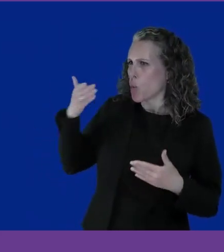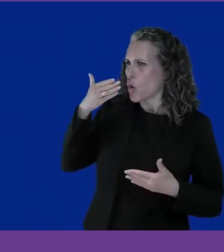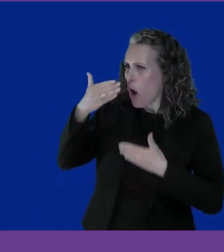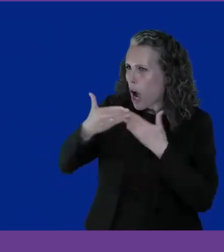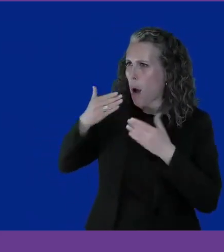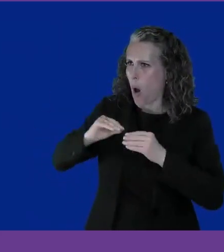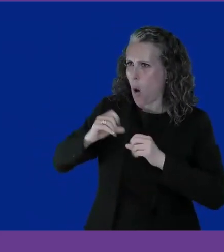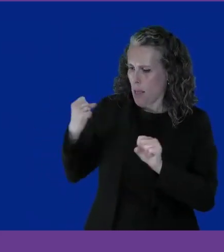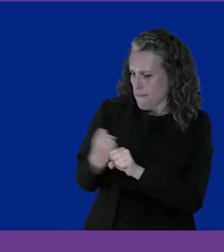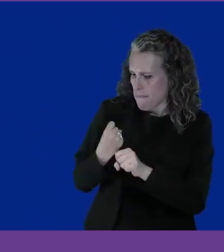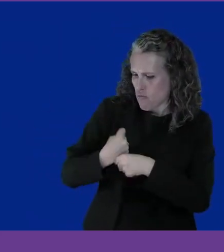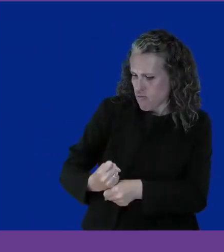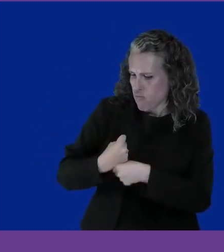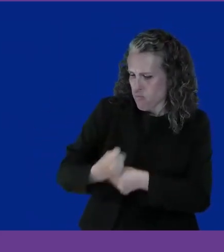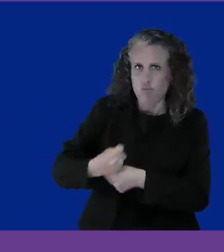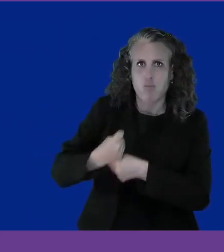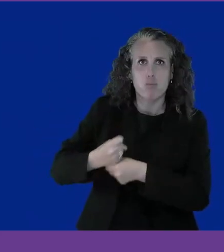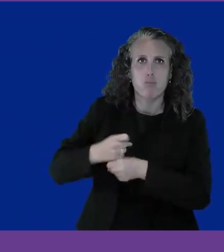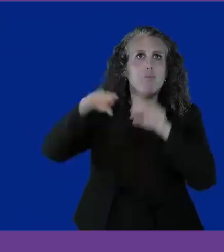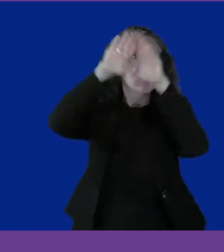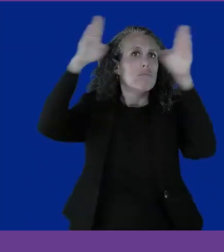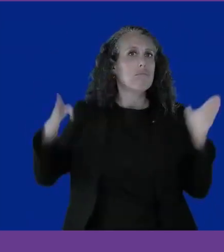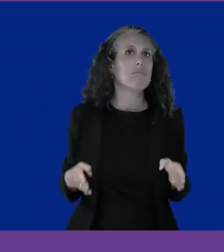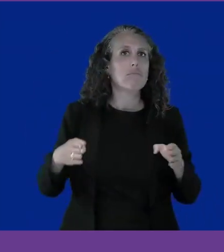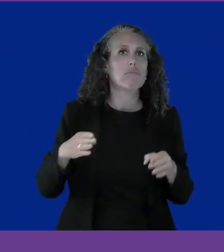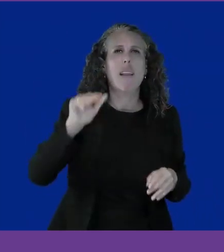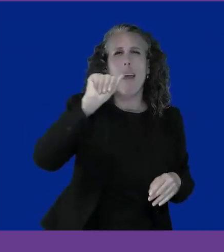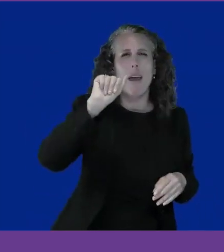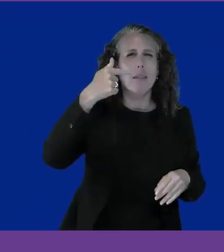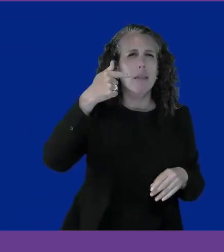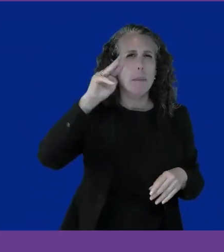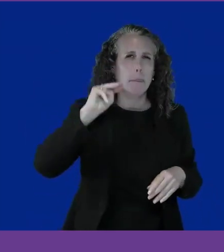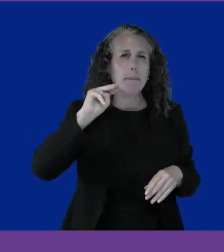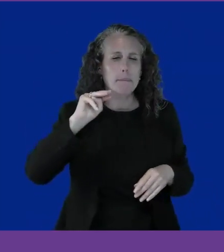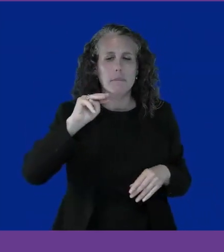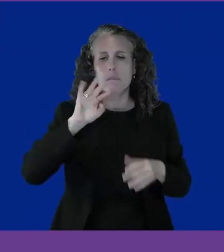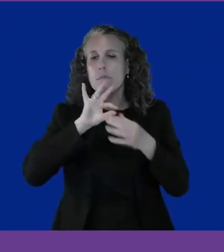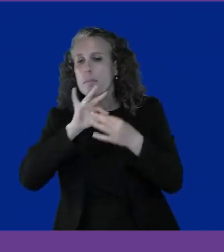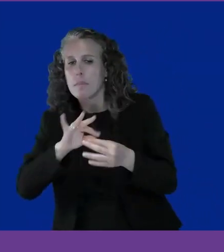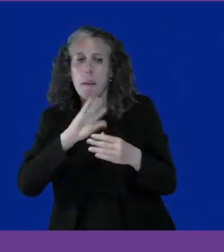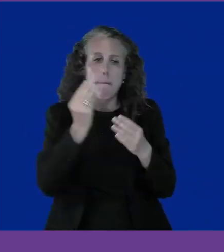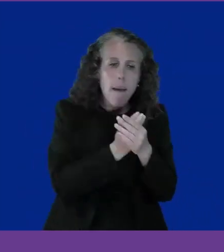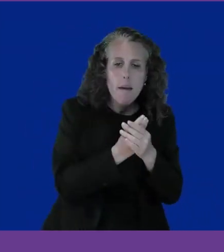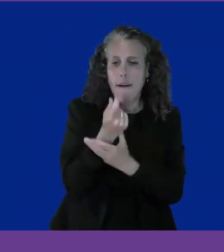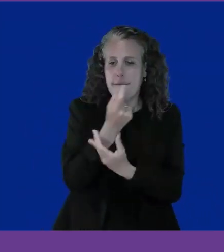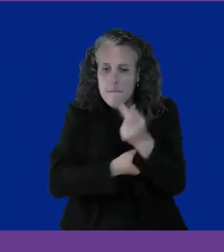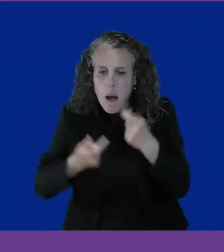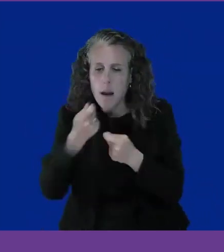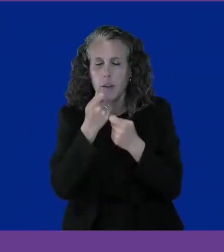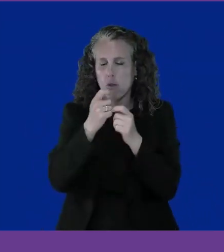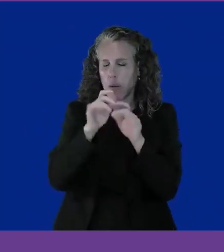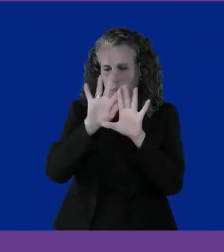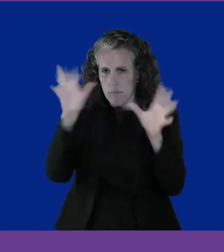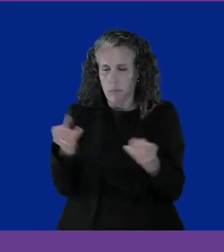and providing ATMs to the banking and financial industry, how far do